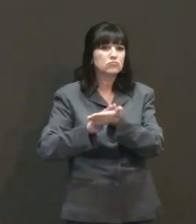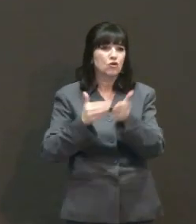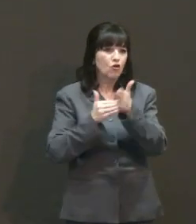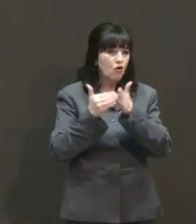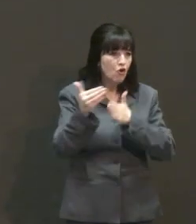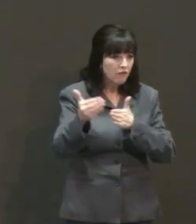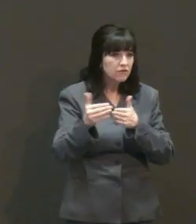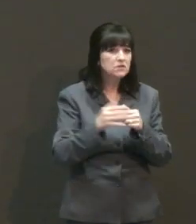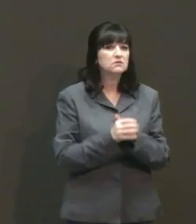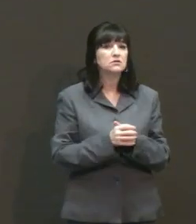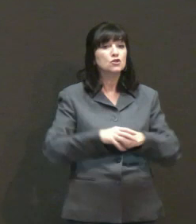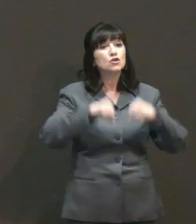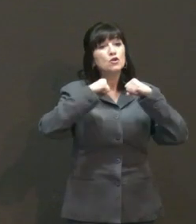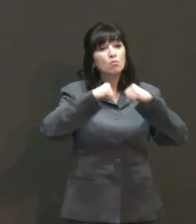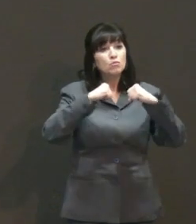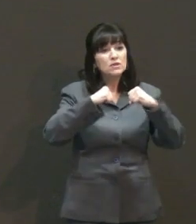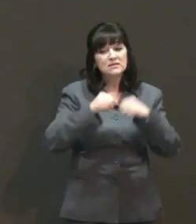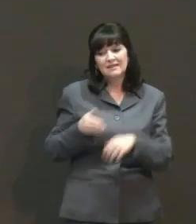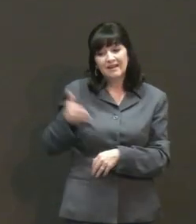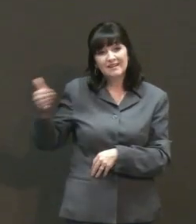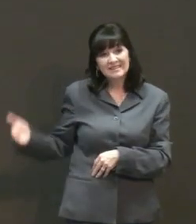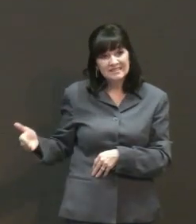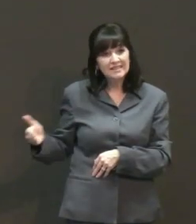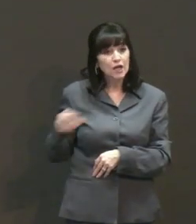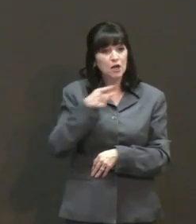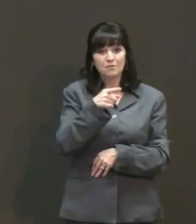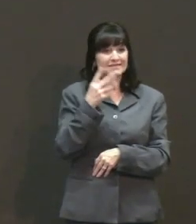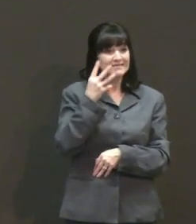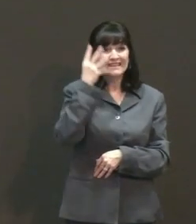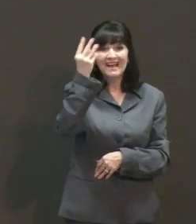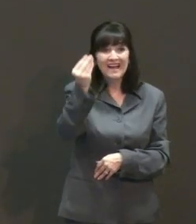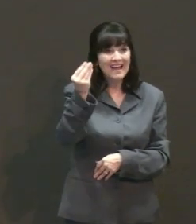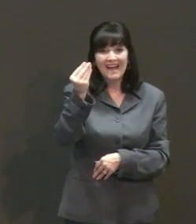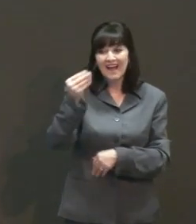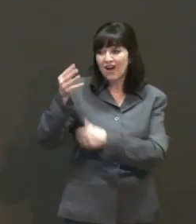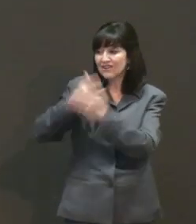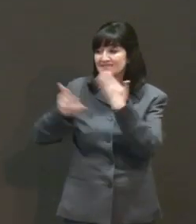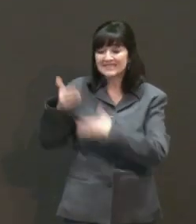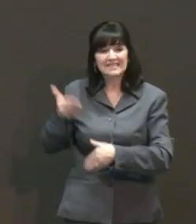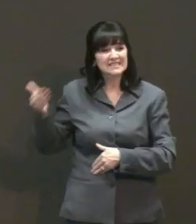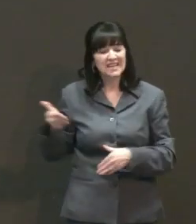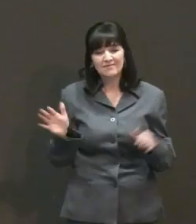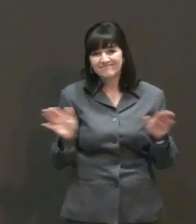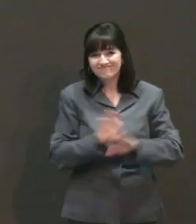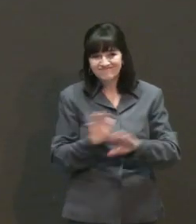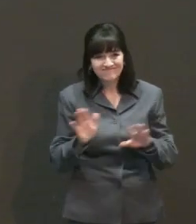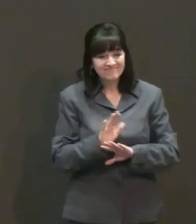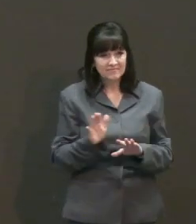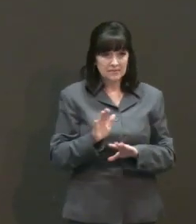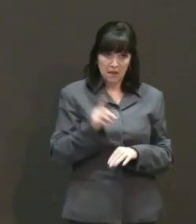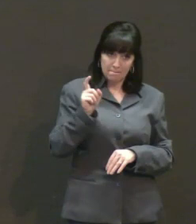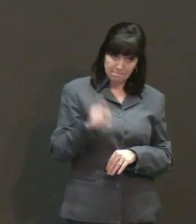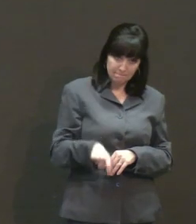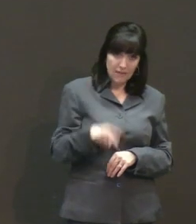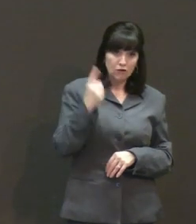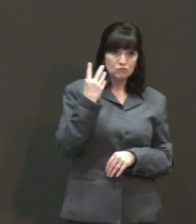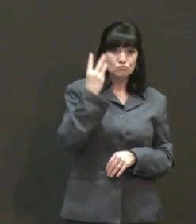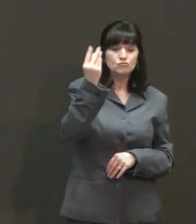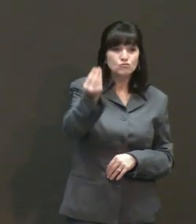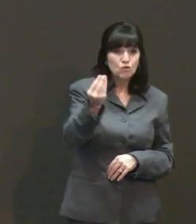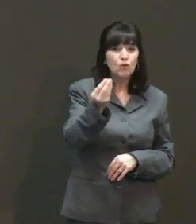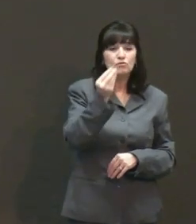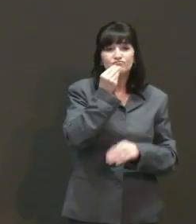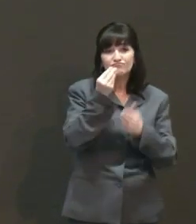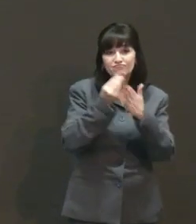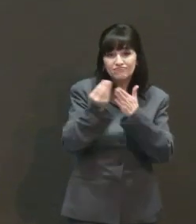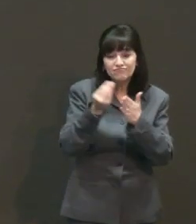Protect your neighbors by avoiding going out of the house except for essential activities, which includes a nice walk